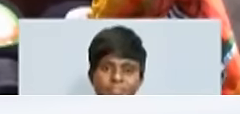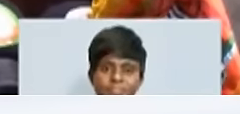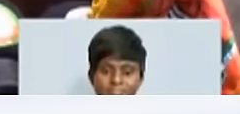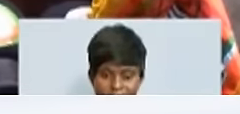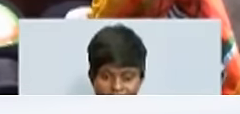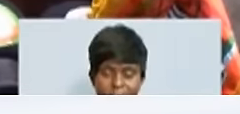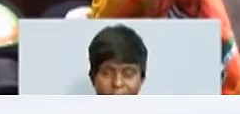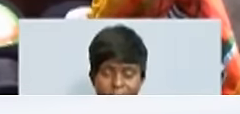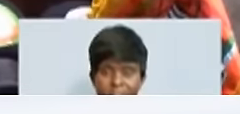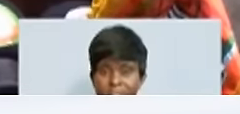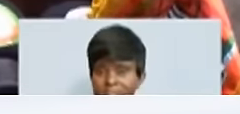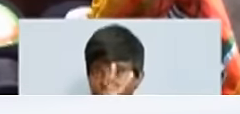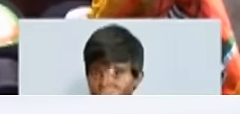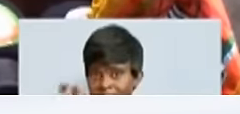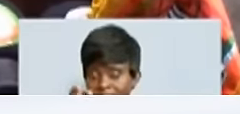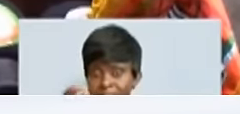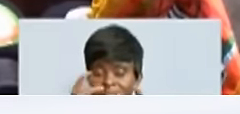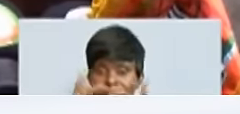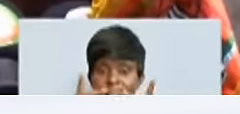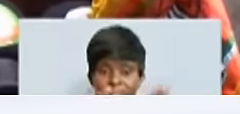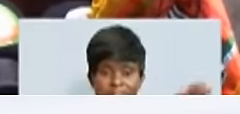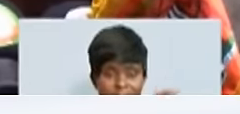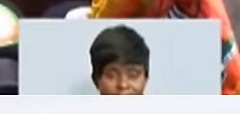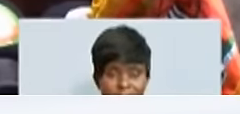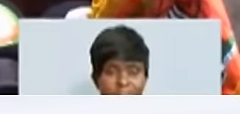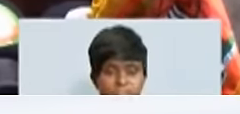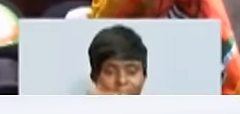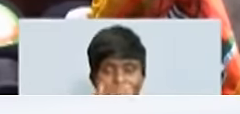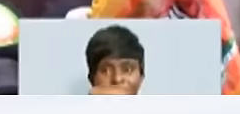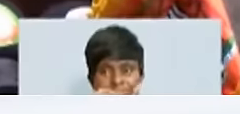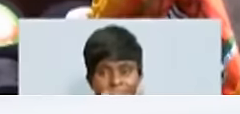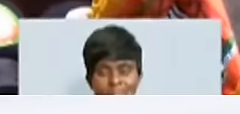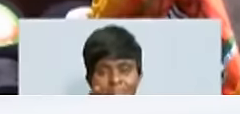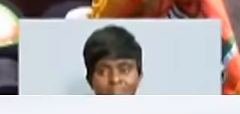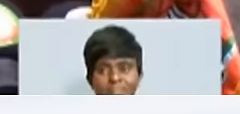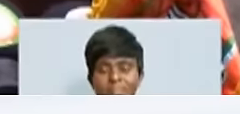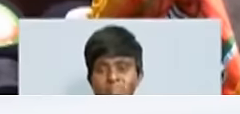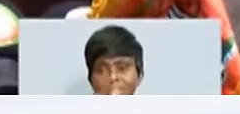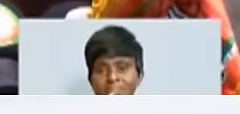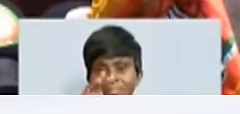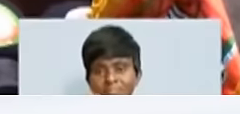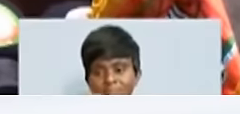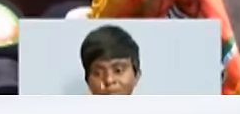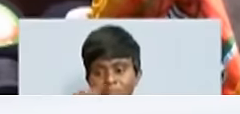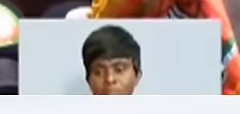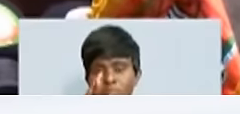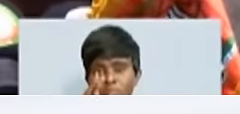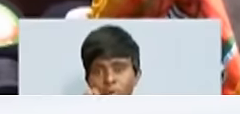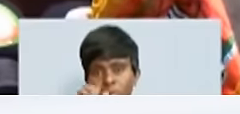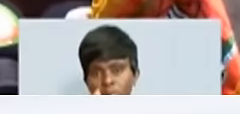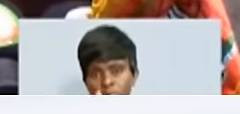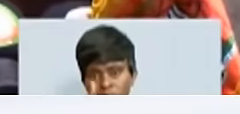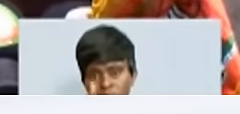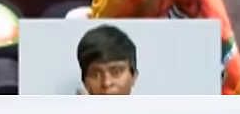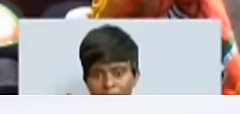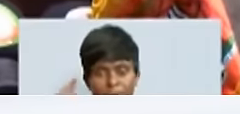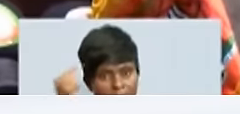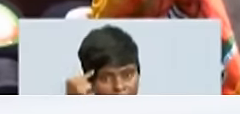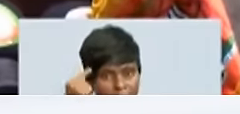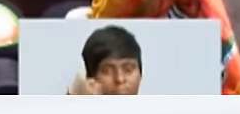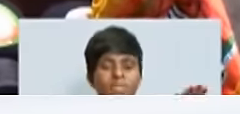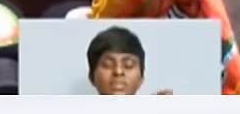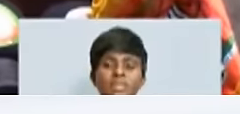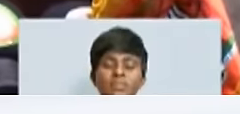far, 300 public services are being accessed on the ZAM portal, also referred to as the Government Service